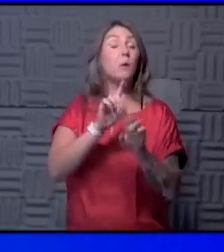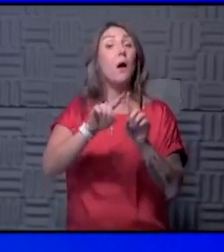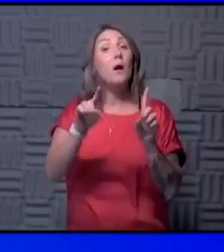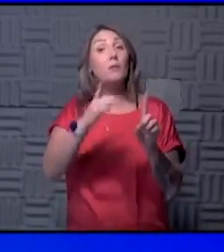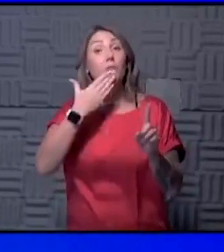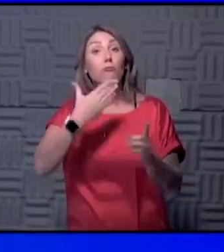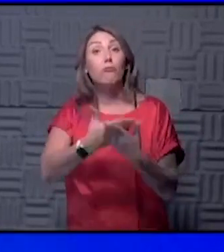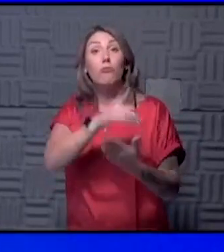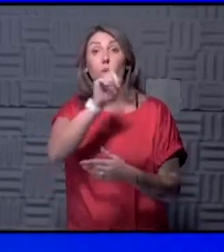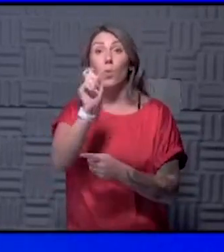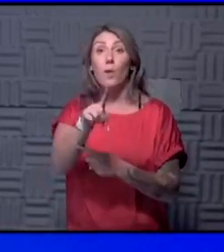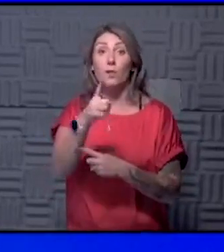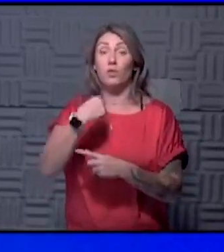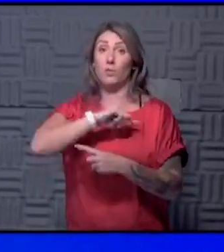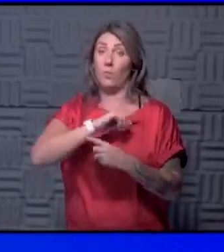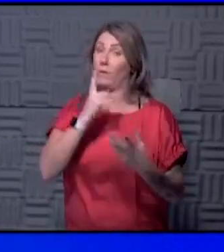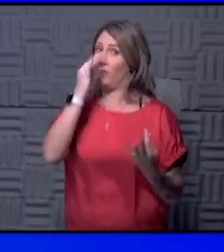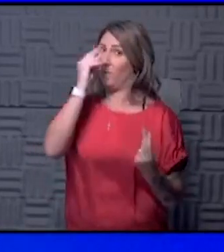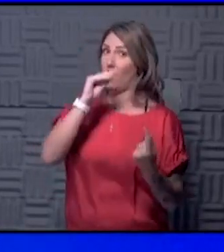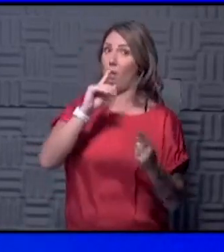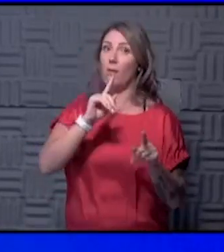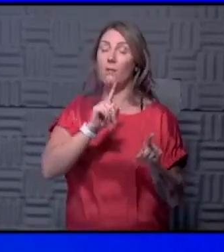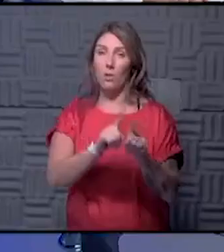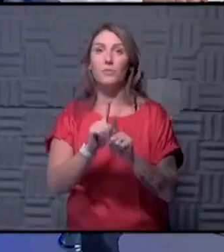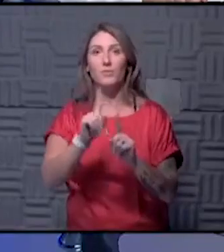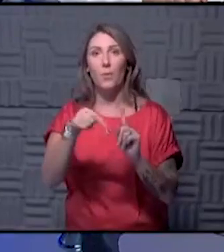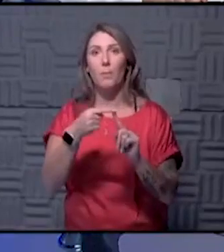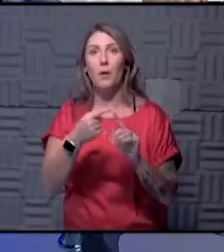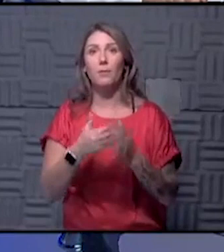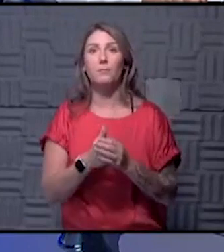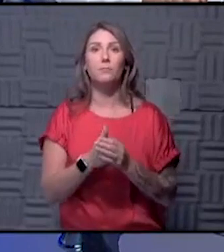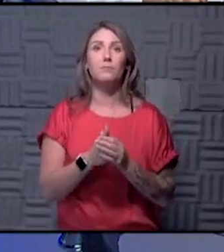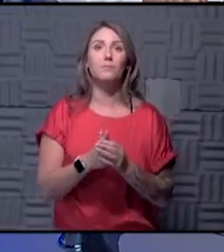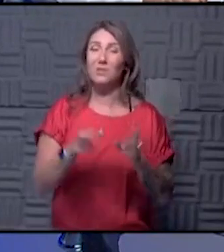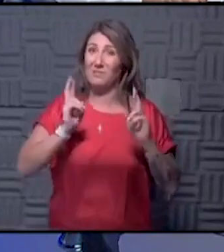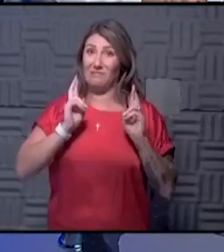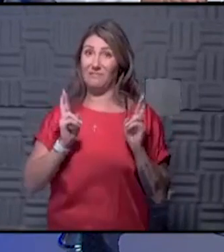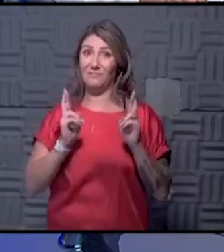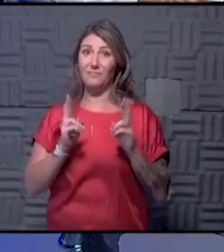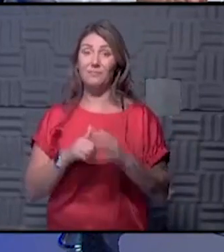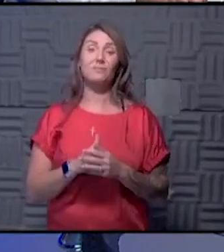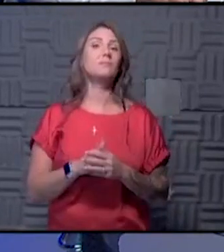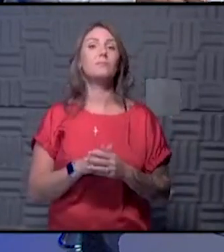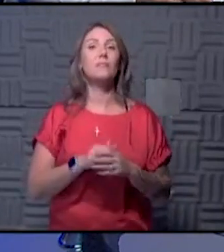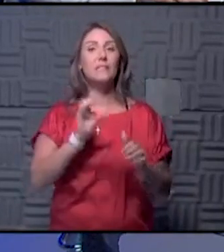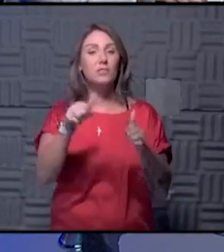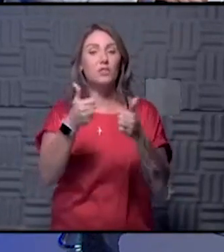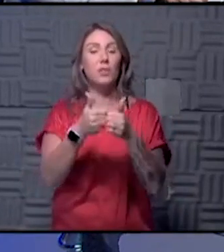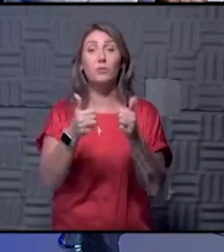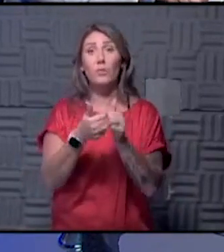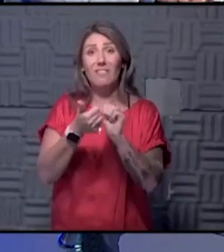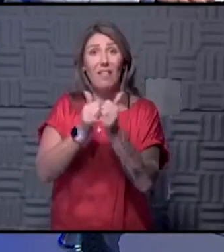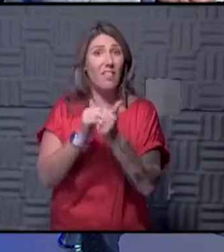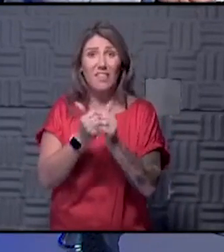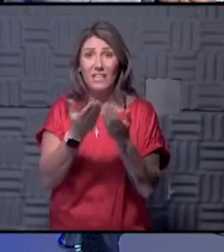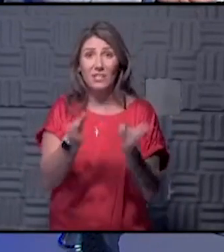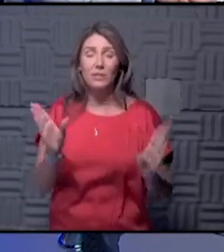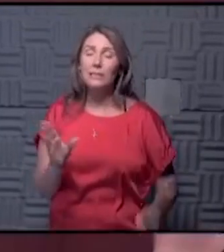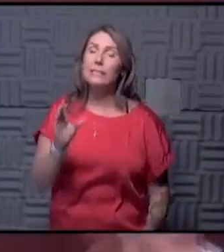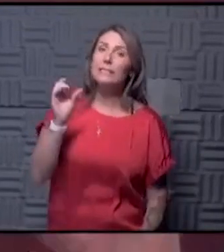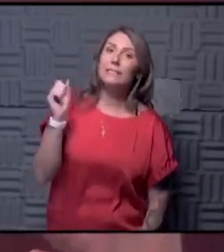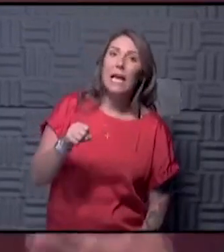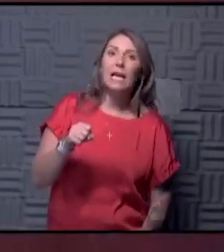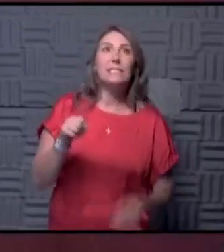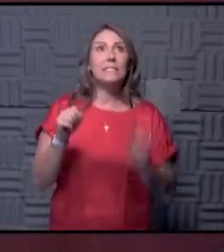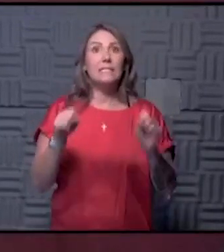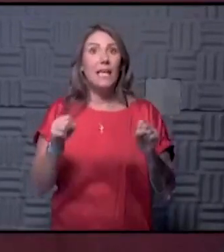question, It's a and great that's something question. that we've thought about as well. So I just hope we But just it's cross our fingers. A challenge in athletics in general is, It is.